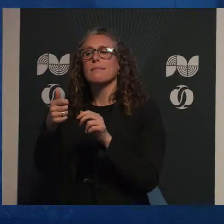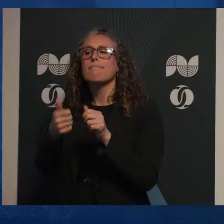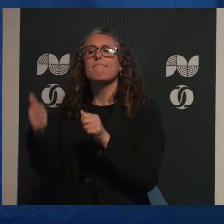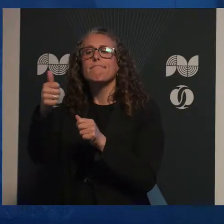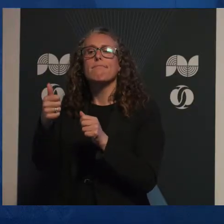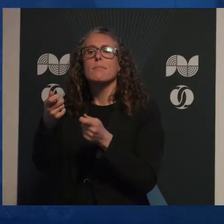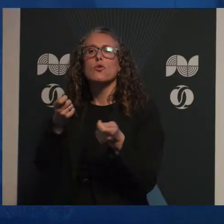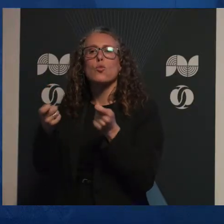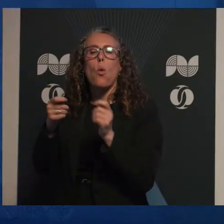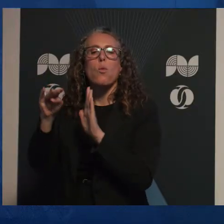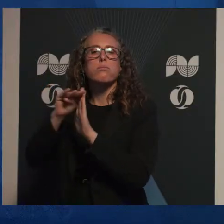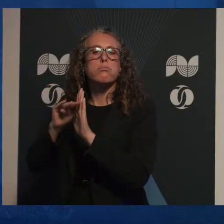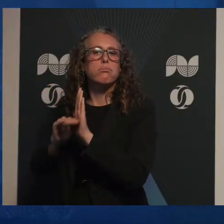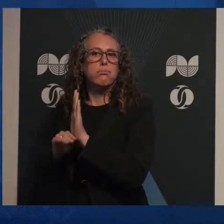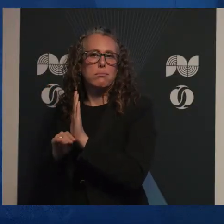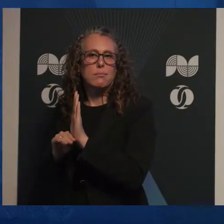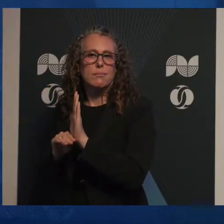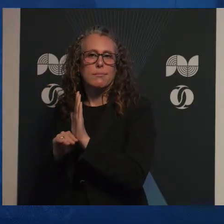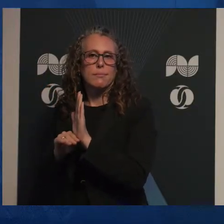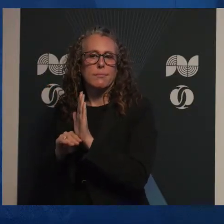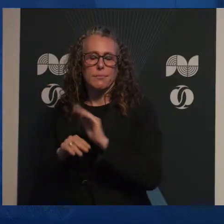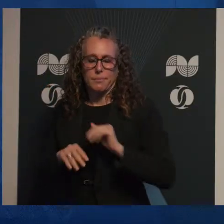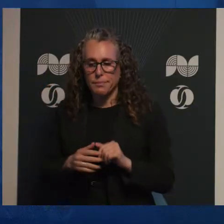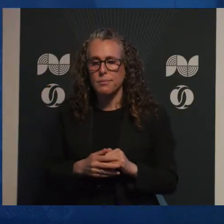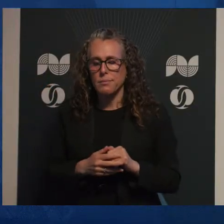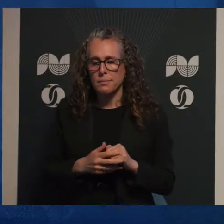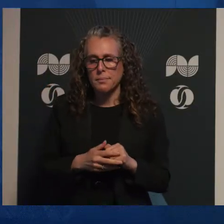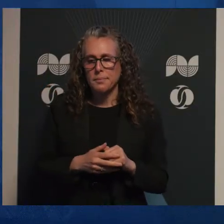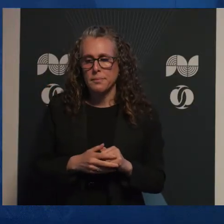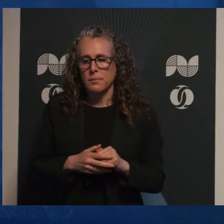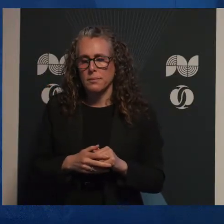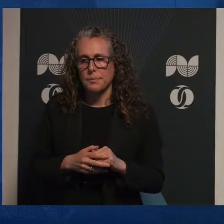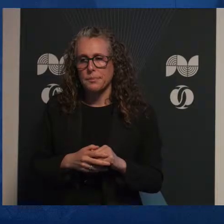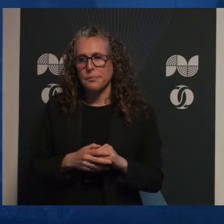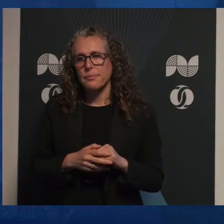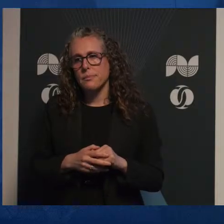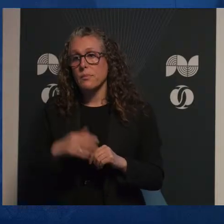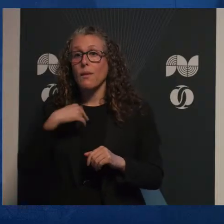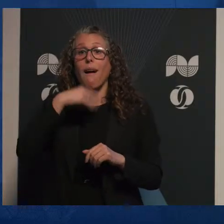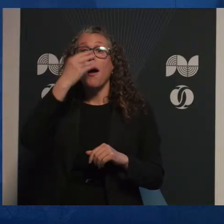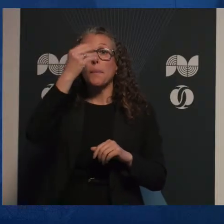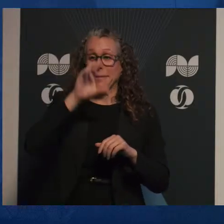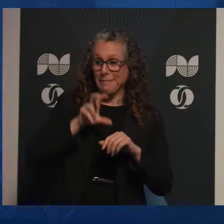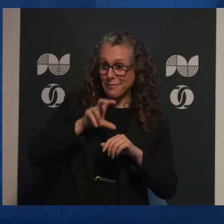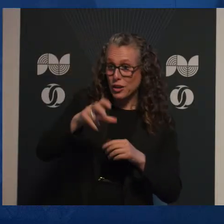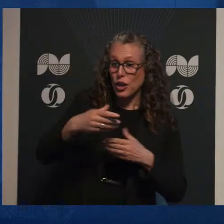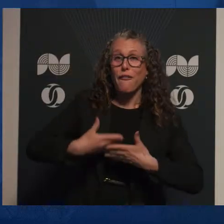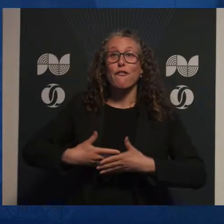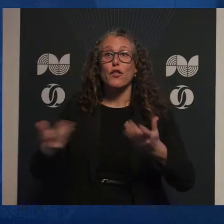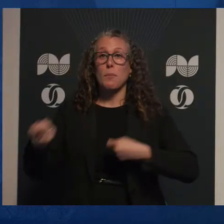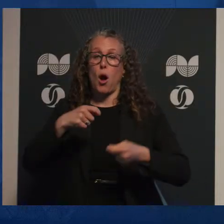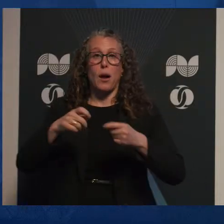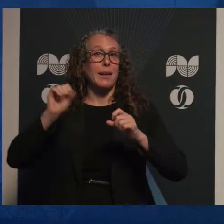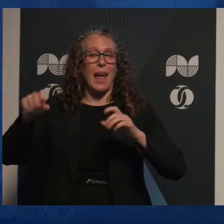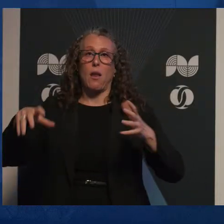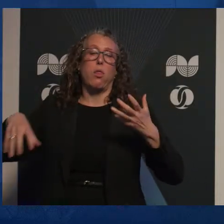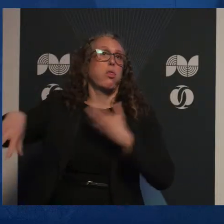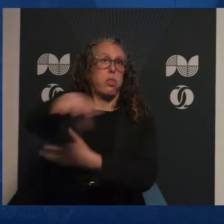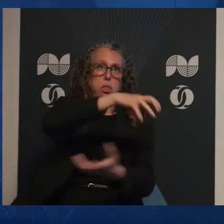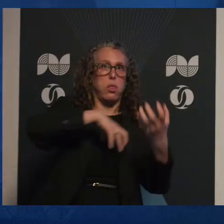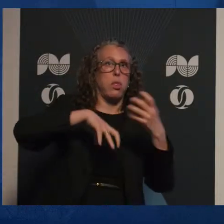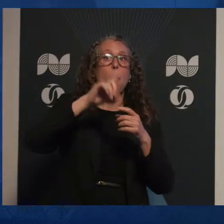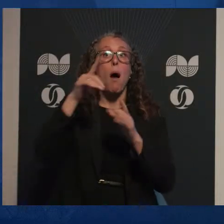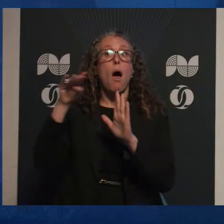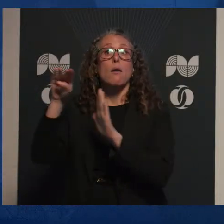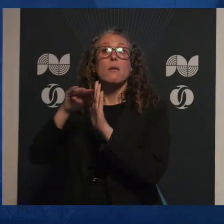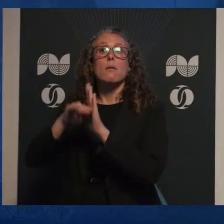think the regulator is often the counterbalance to the kind of free market and can play a key role in striking